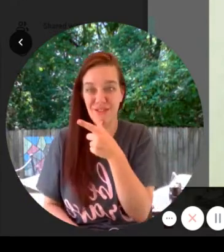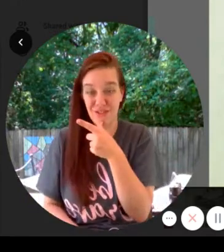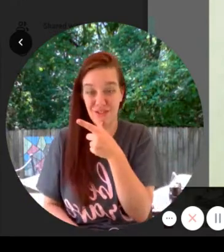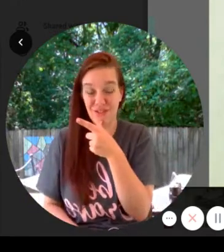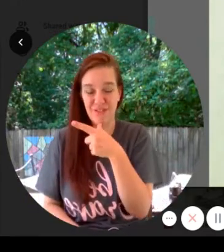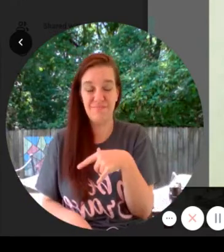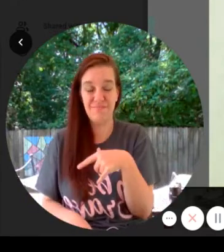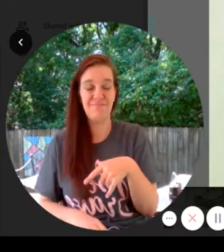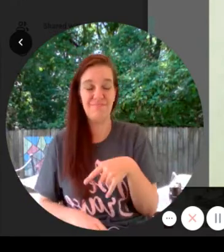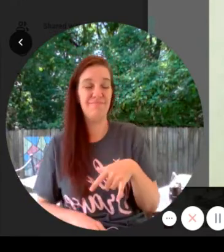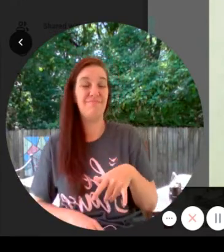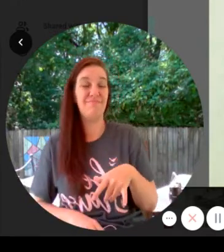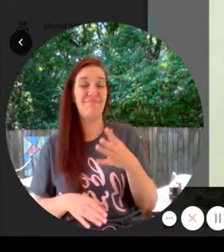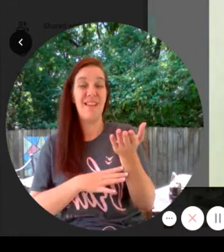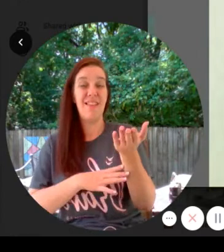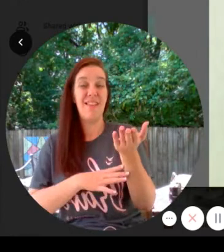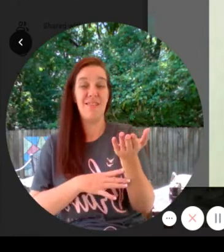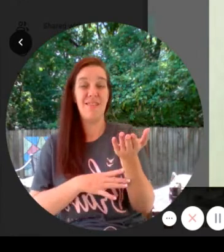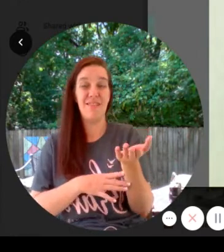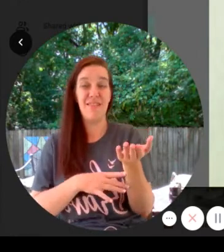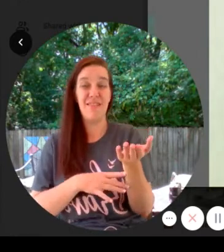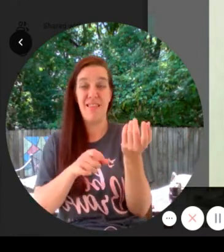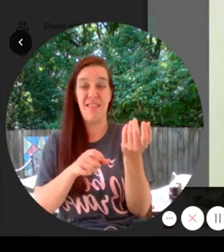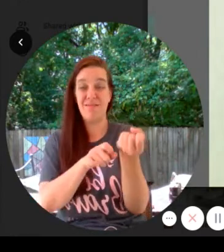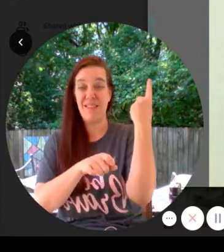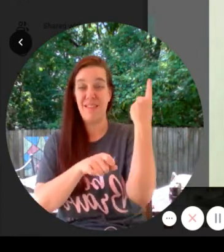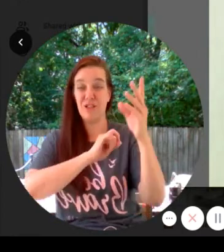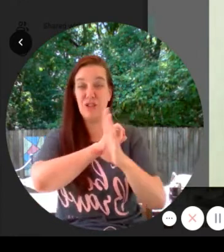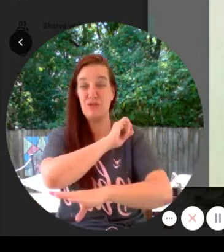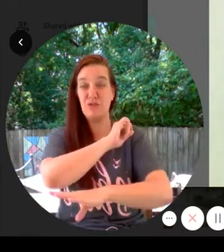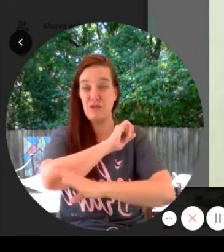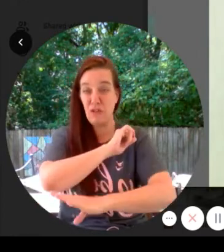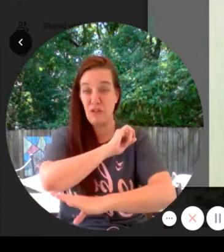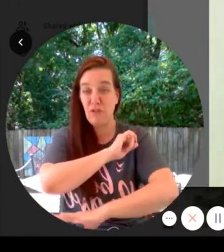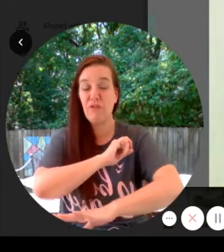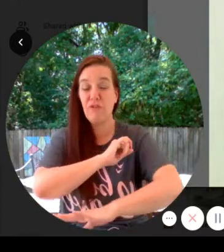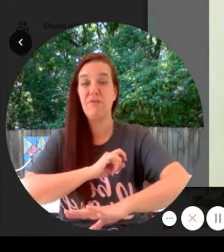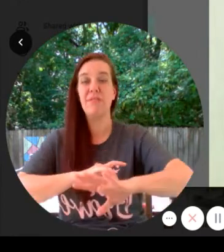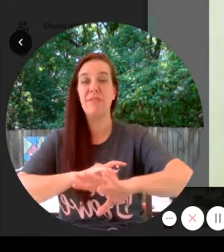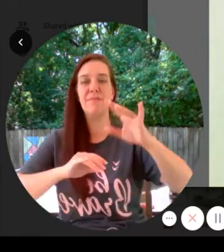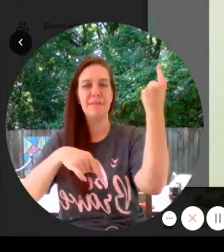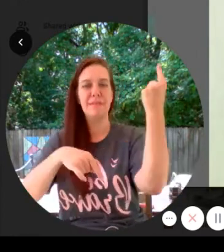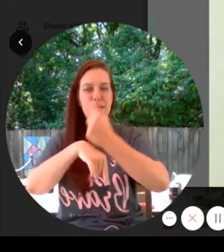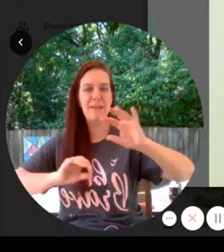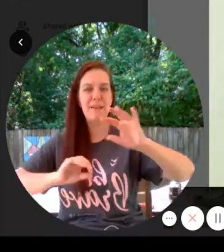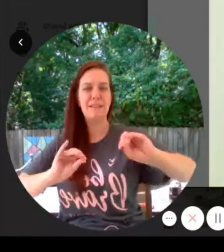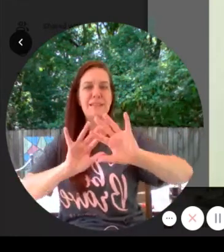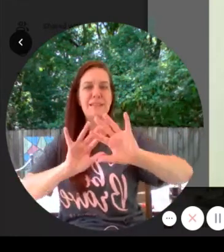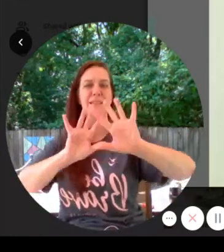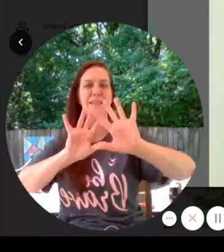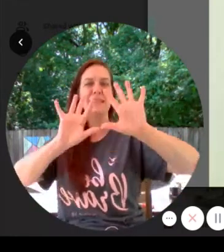was last autumn. The day was clear and cold.